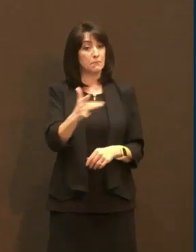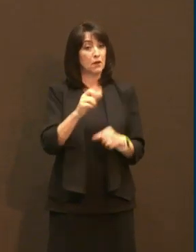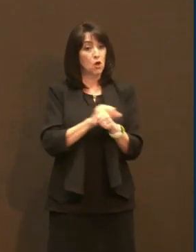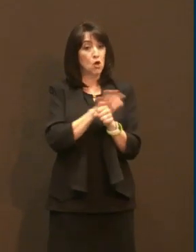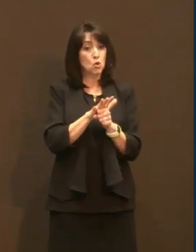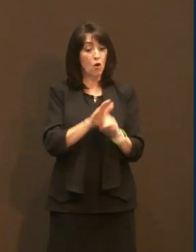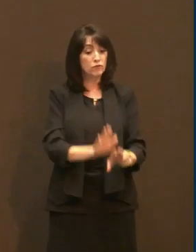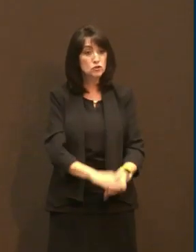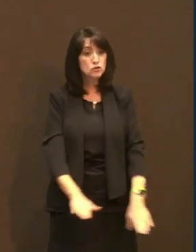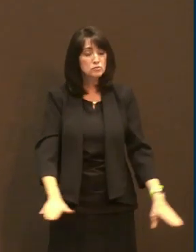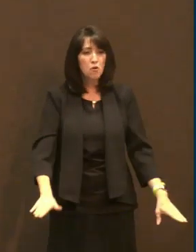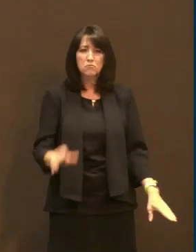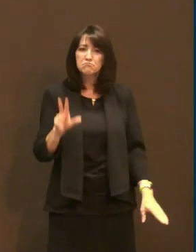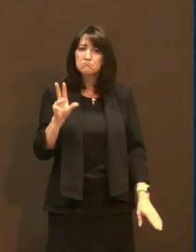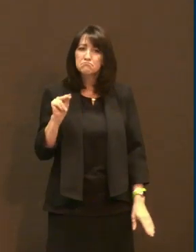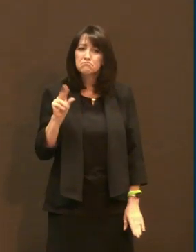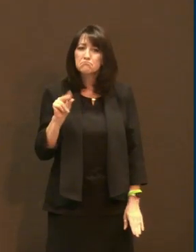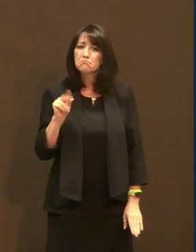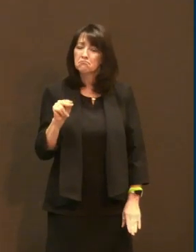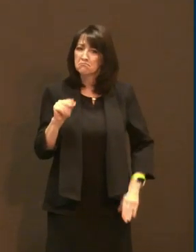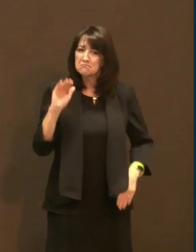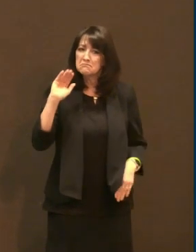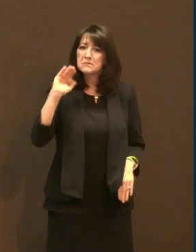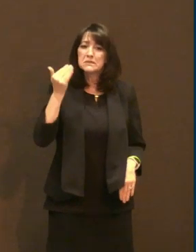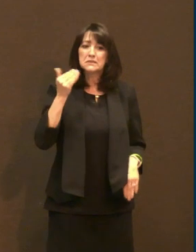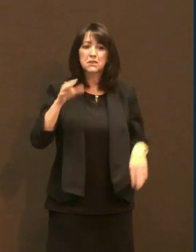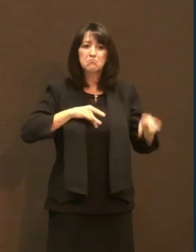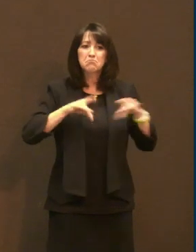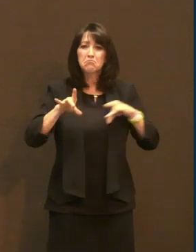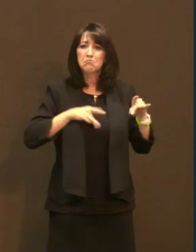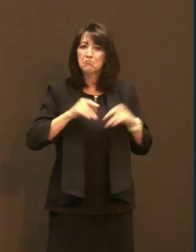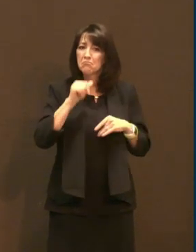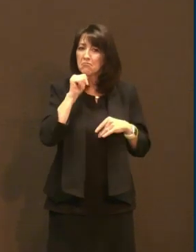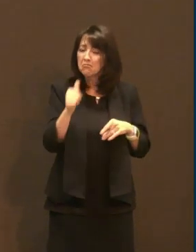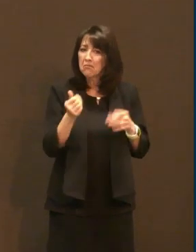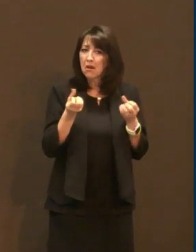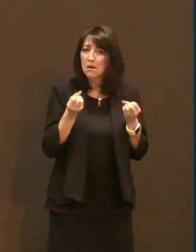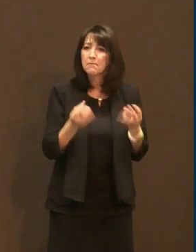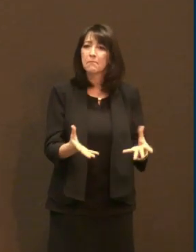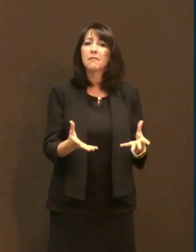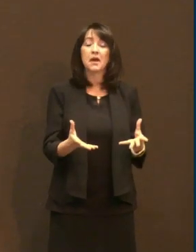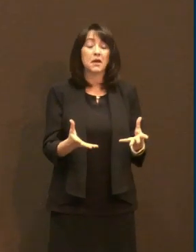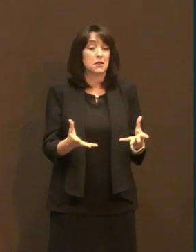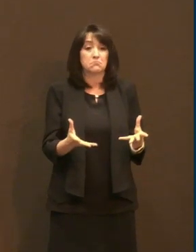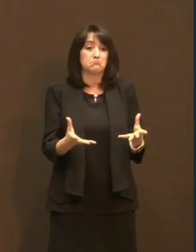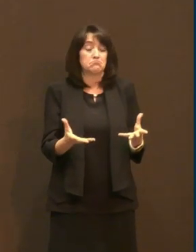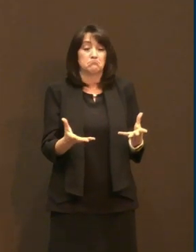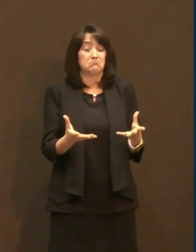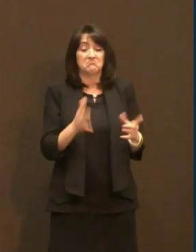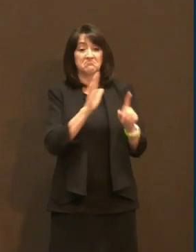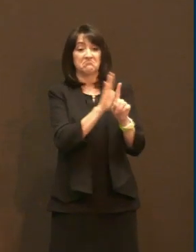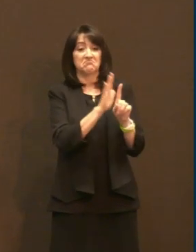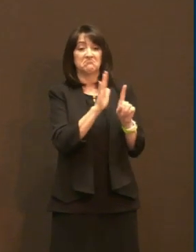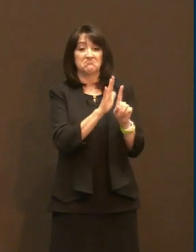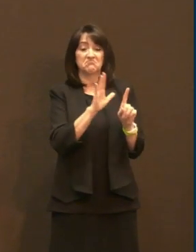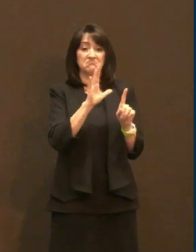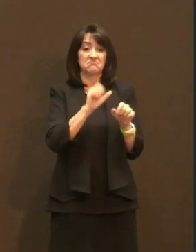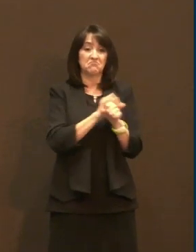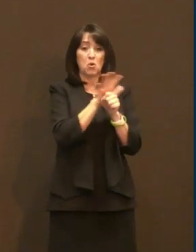small compared to the rest. And so the next is what we're starting to call our dashboard. You know,